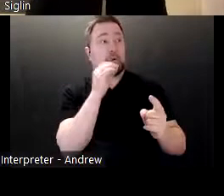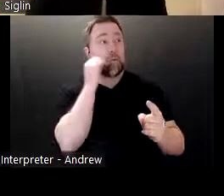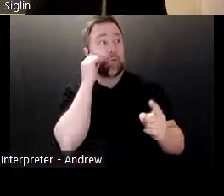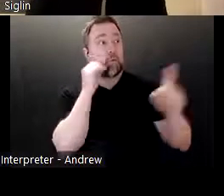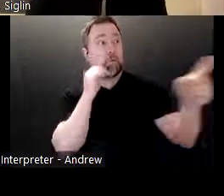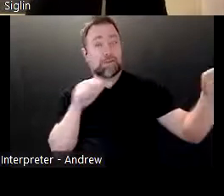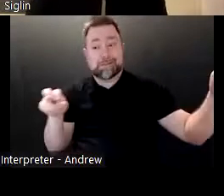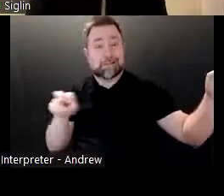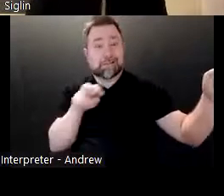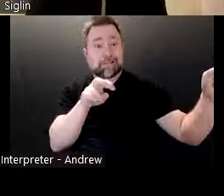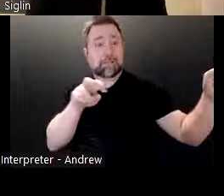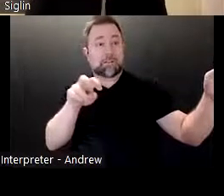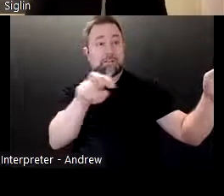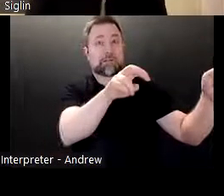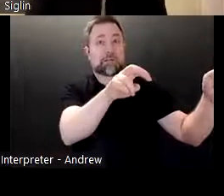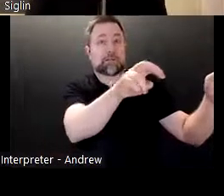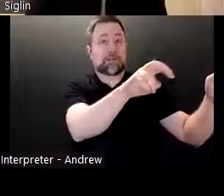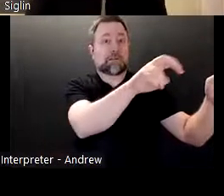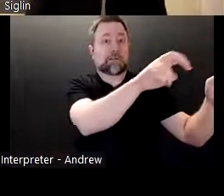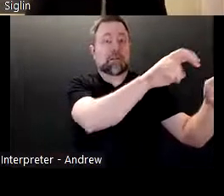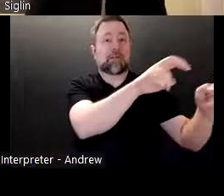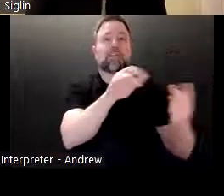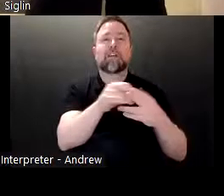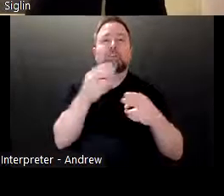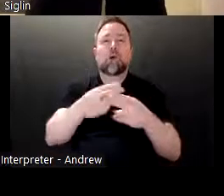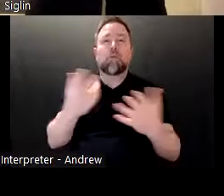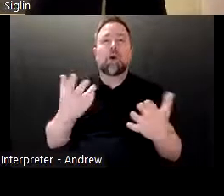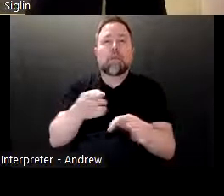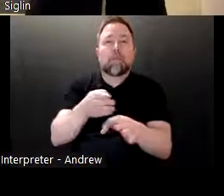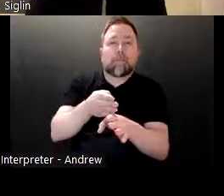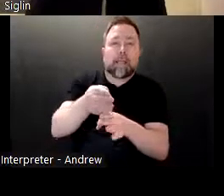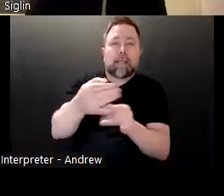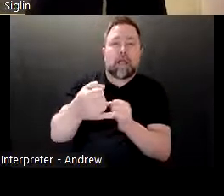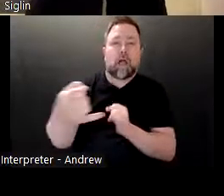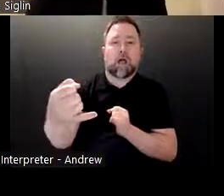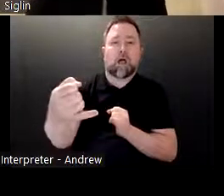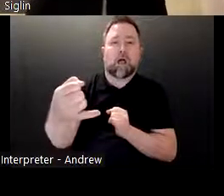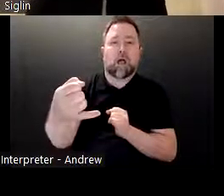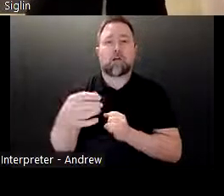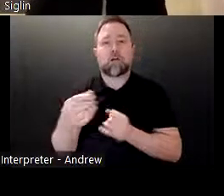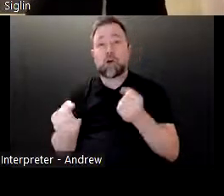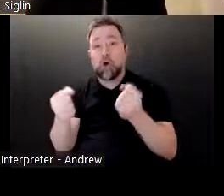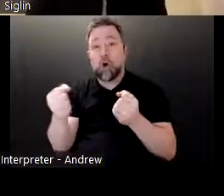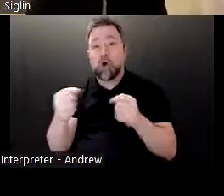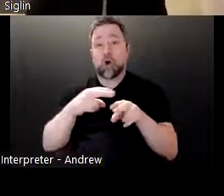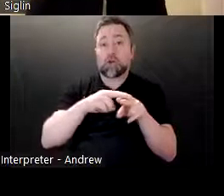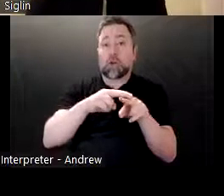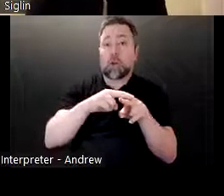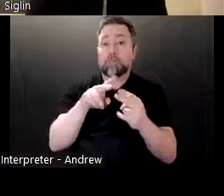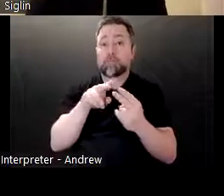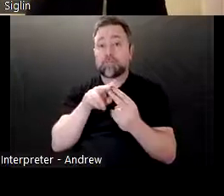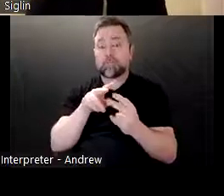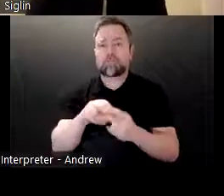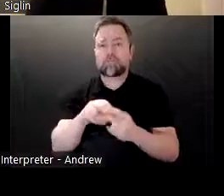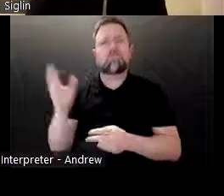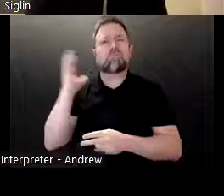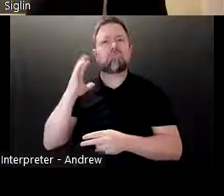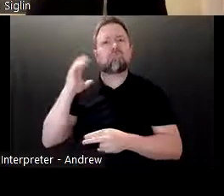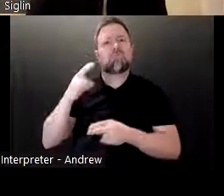journey along what is known as the main line, either by car or by rail. Originally named for the rail line created